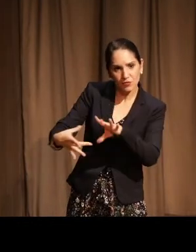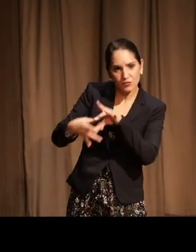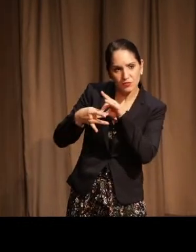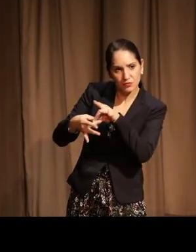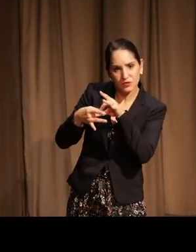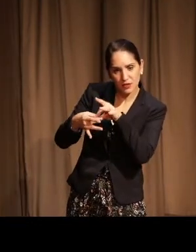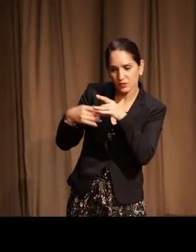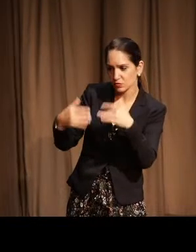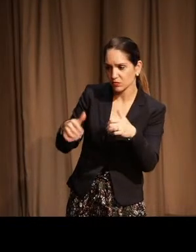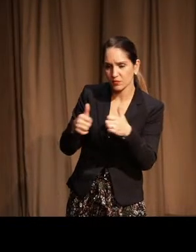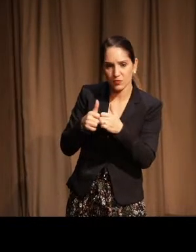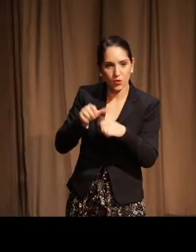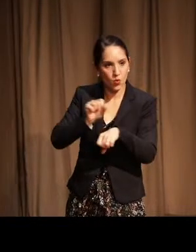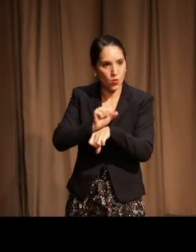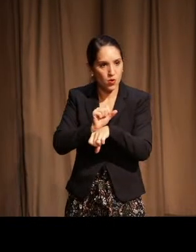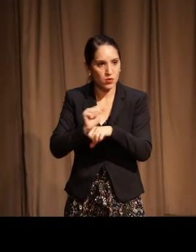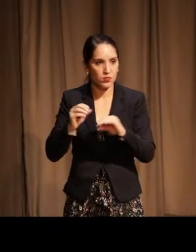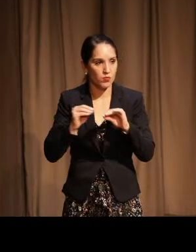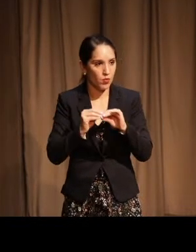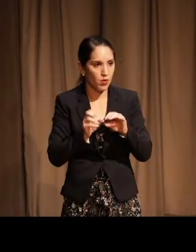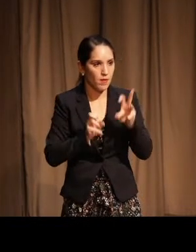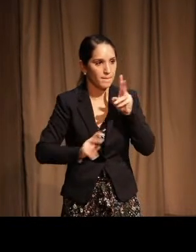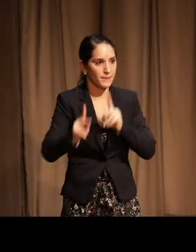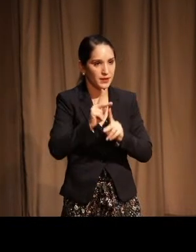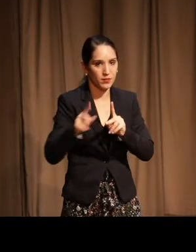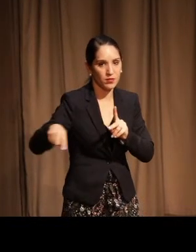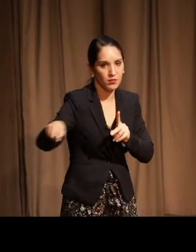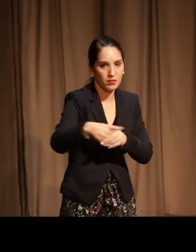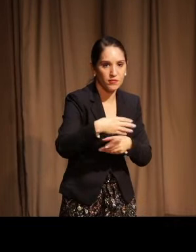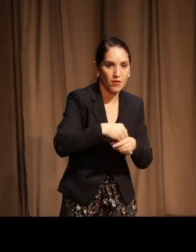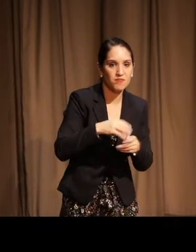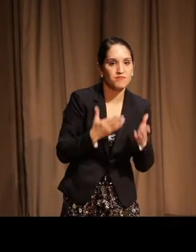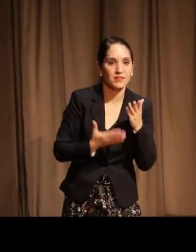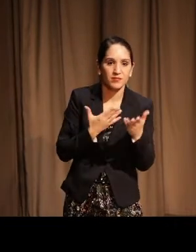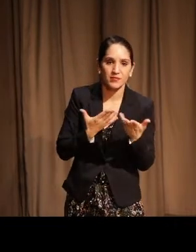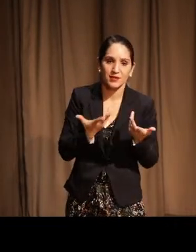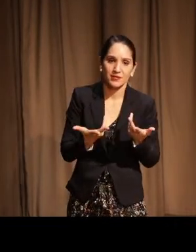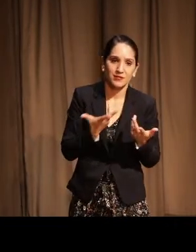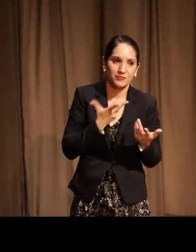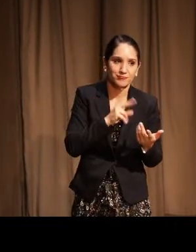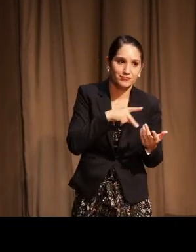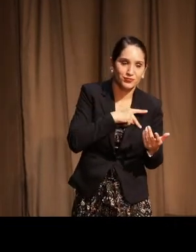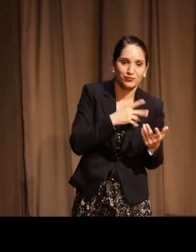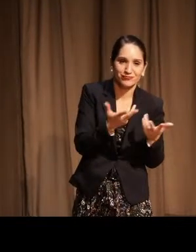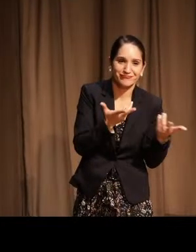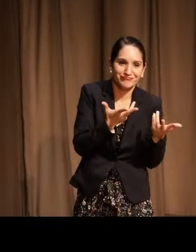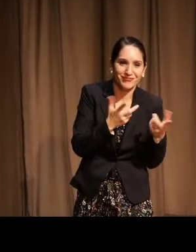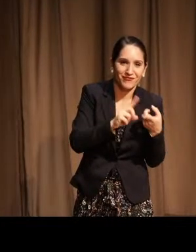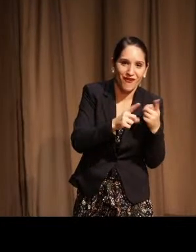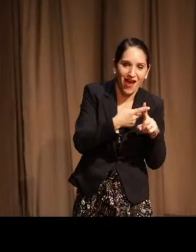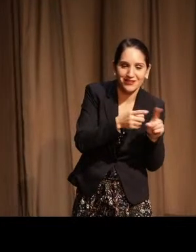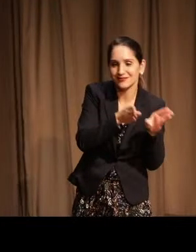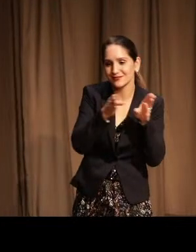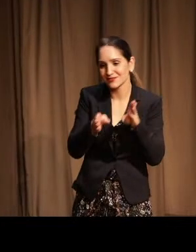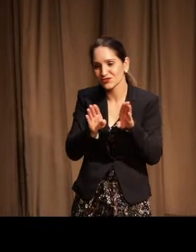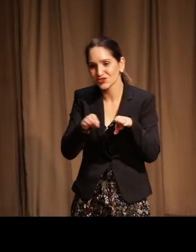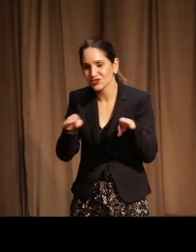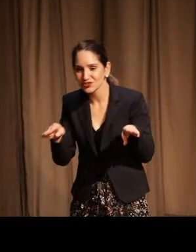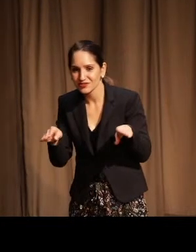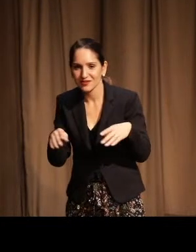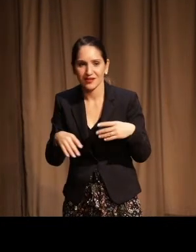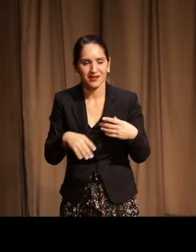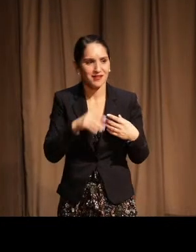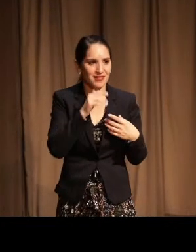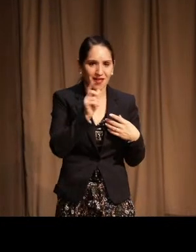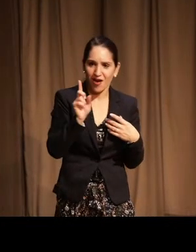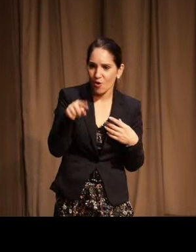work with more people, more person like friends or children's. I don't know, it's, for me, it's